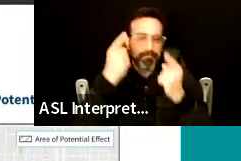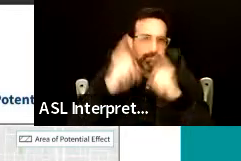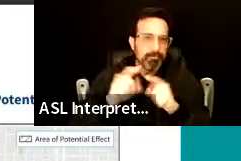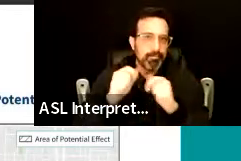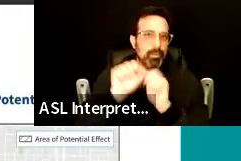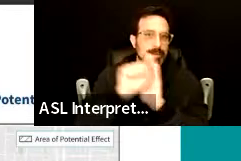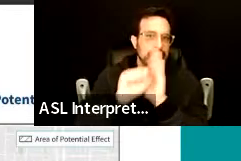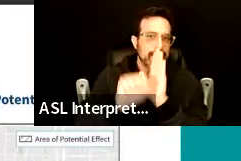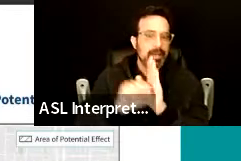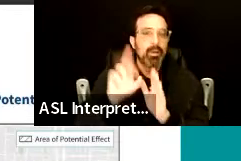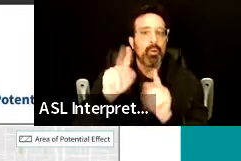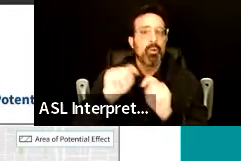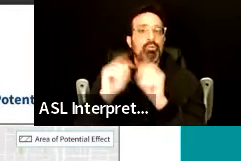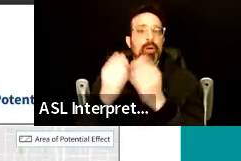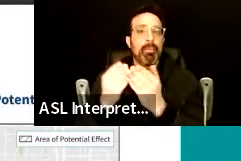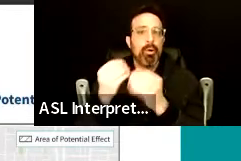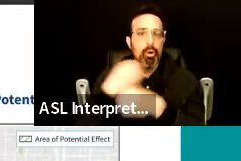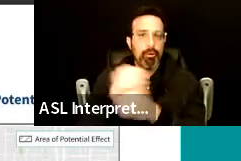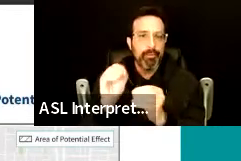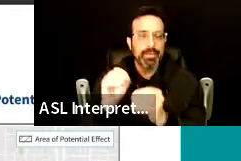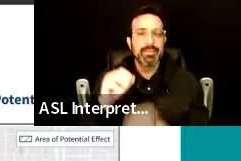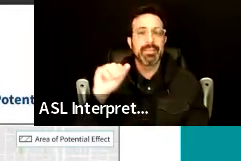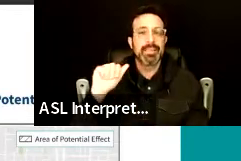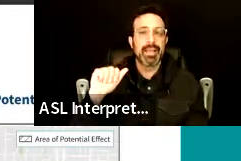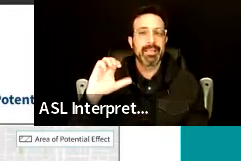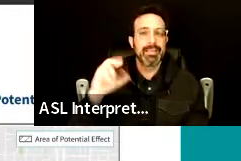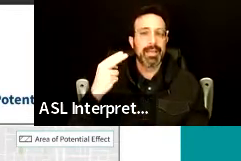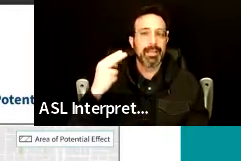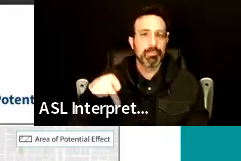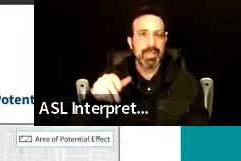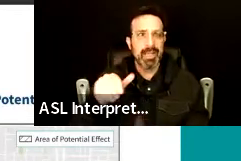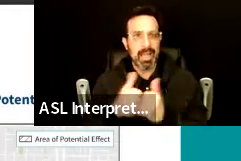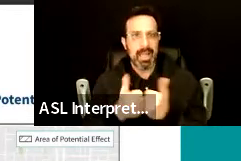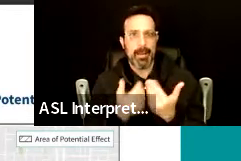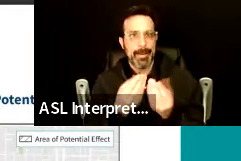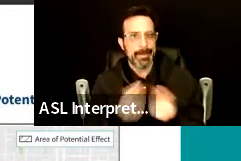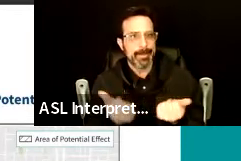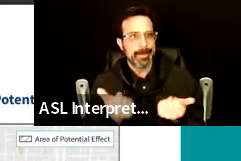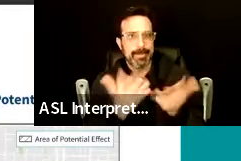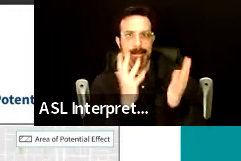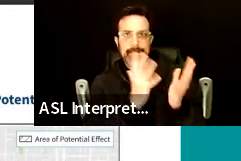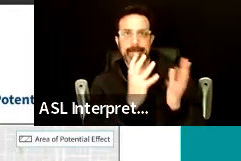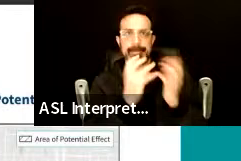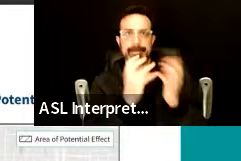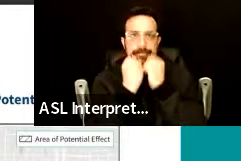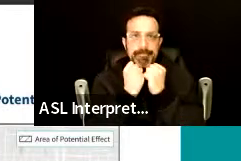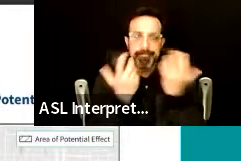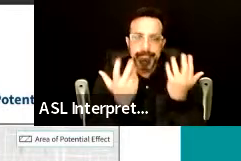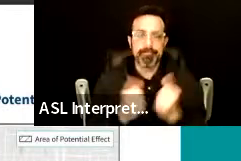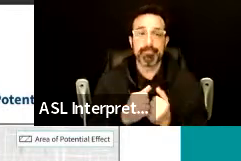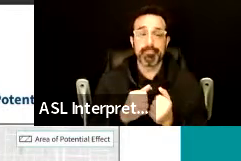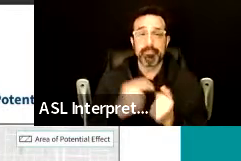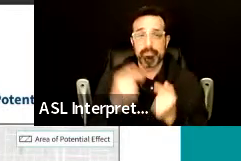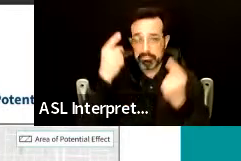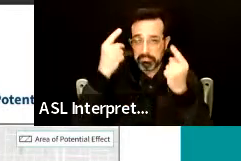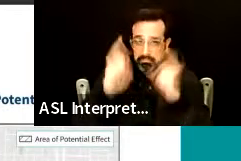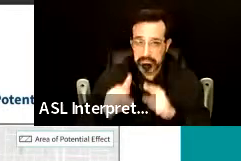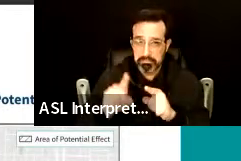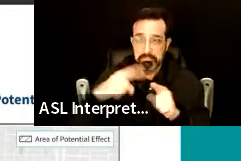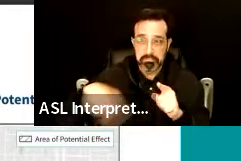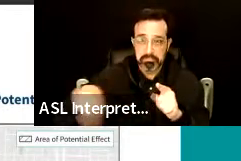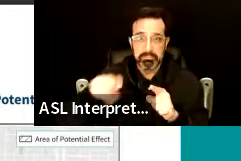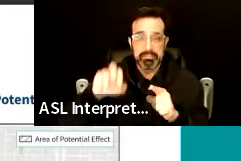tribal historic preservation office and the ACHP on measures to resolve them. A memorandum of agreement or